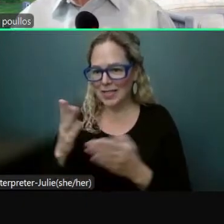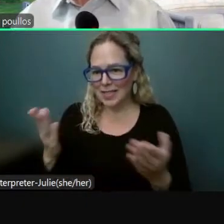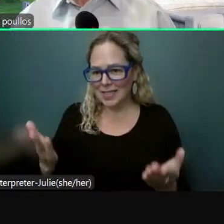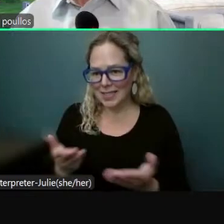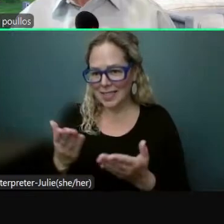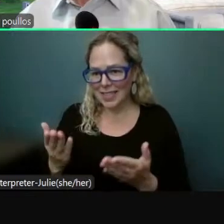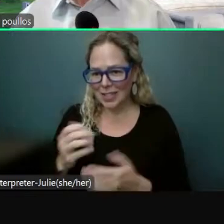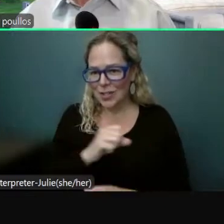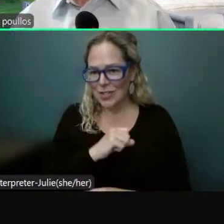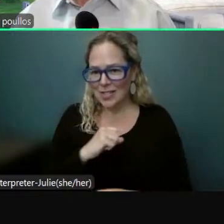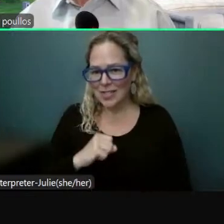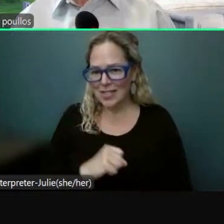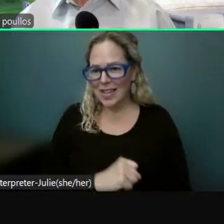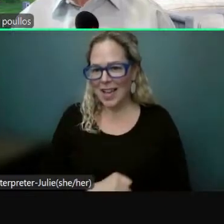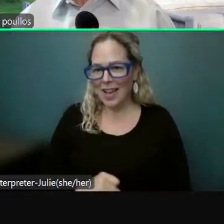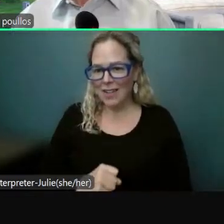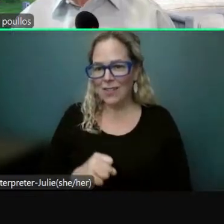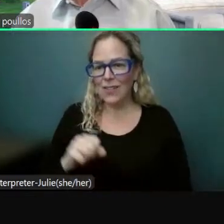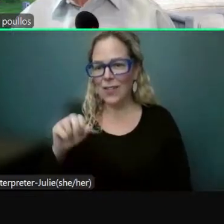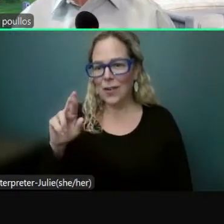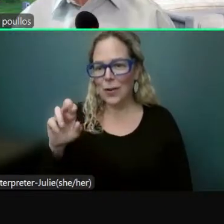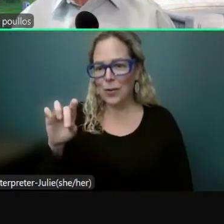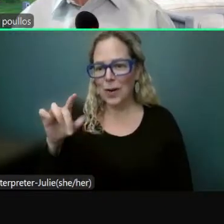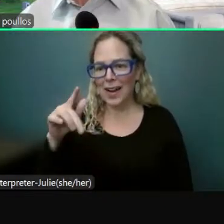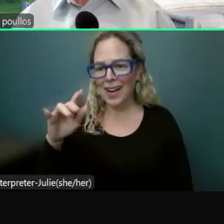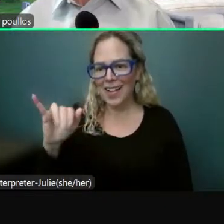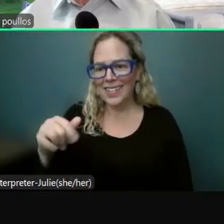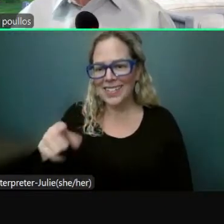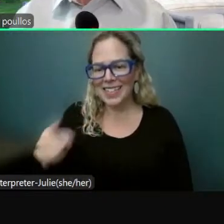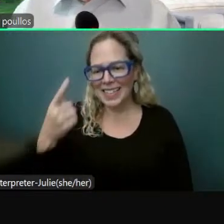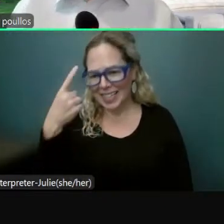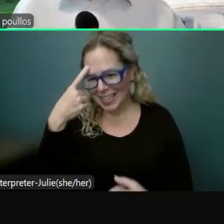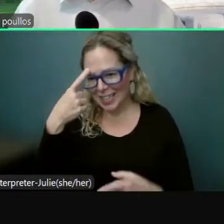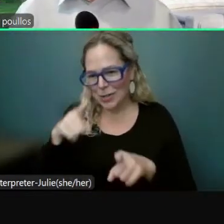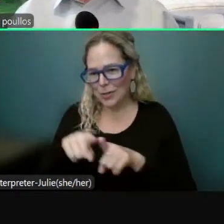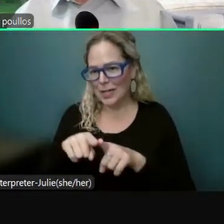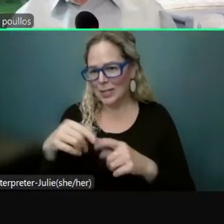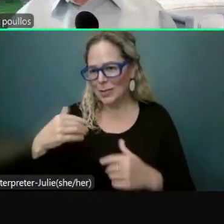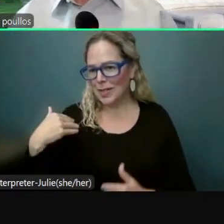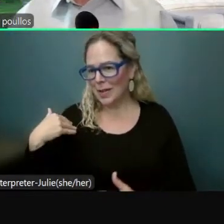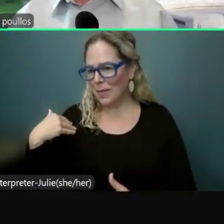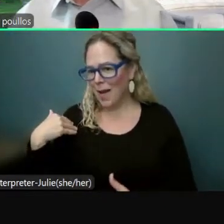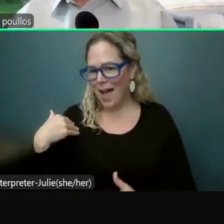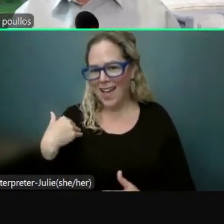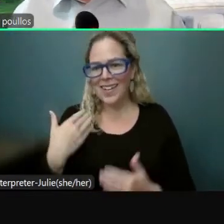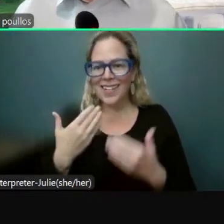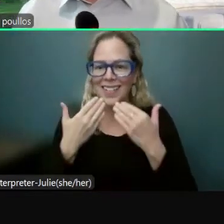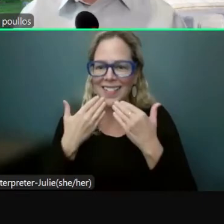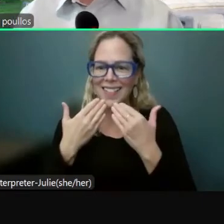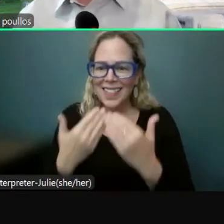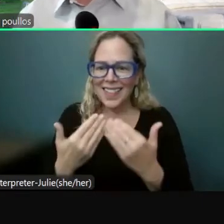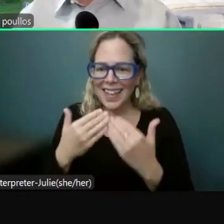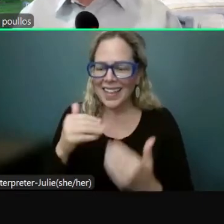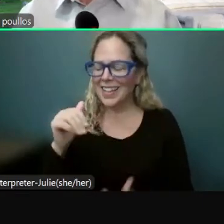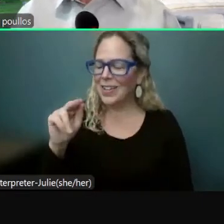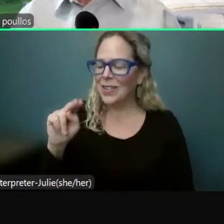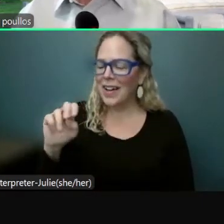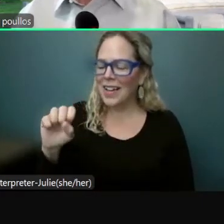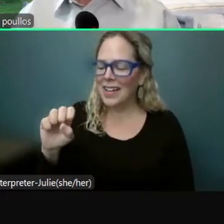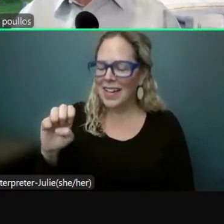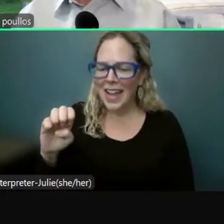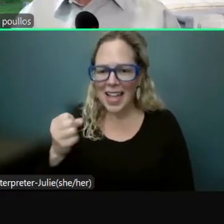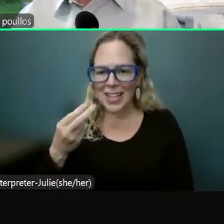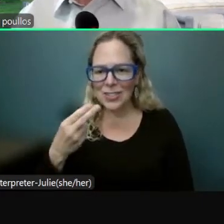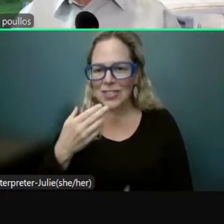graciously agreed to be our handsome model on the registration page. So thanks, Hanesh, and thank you, Rick, again,